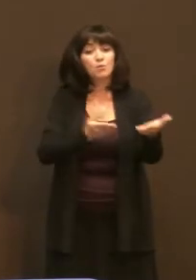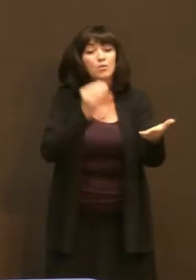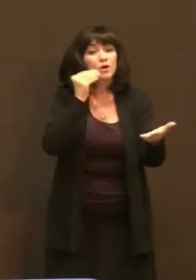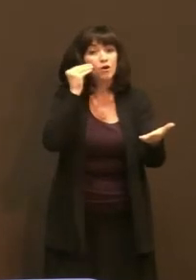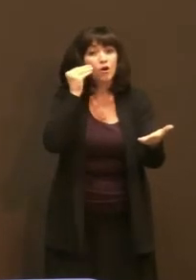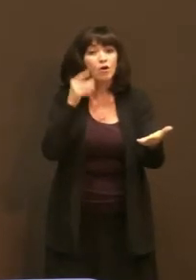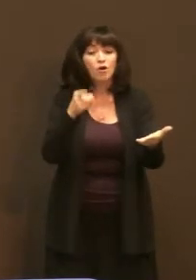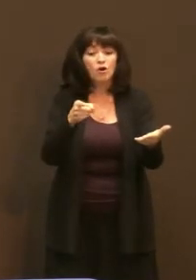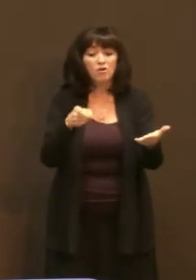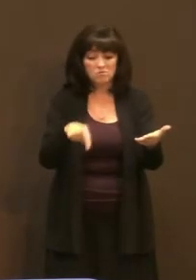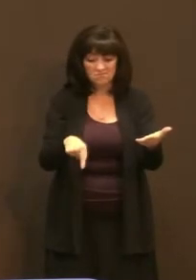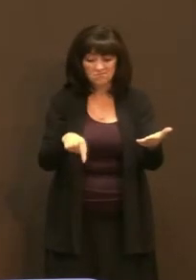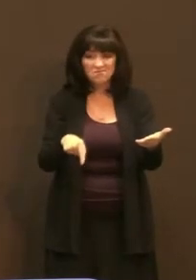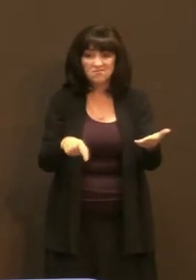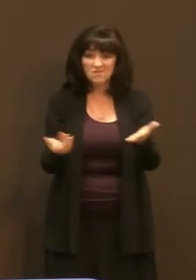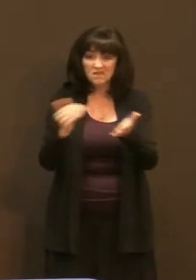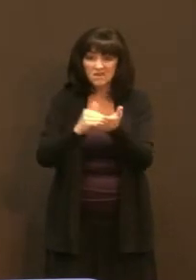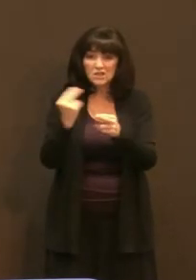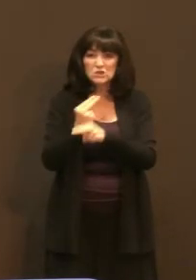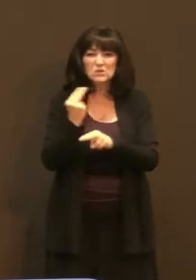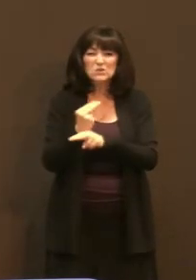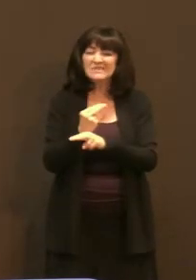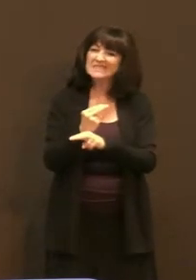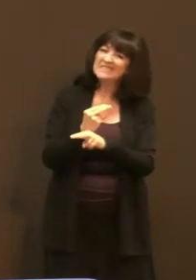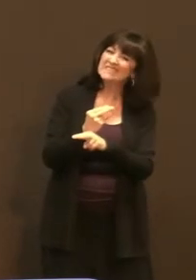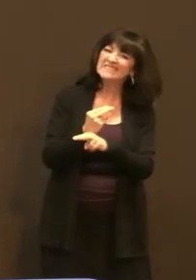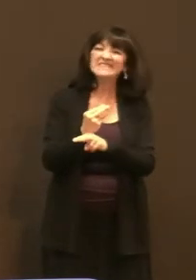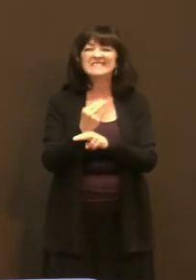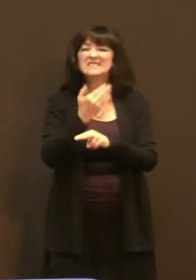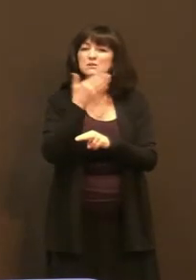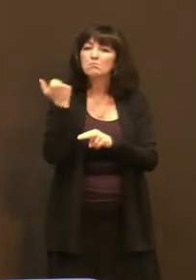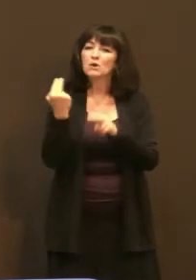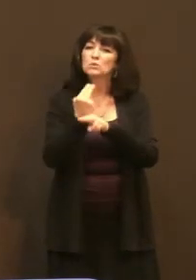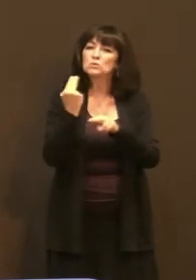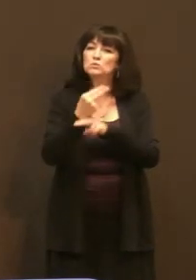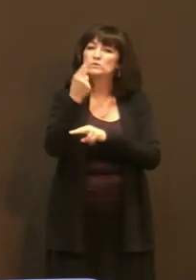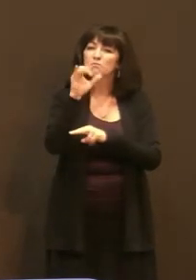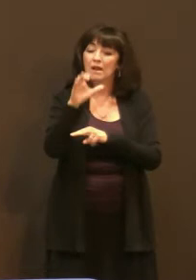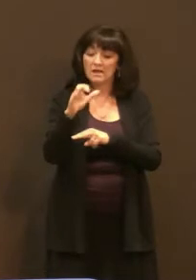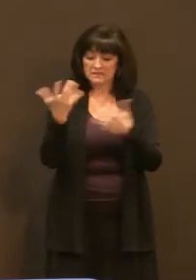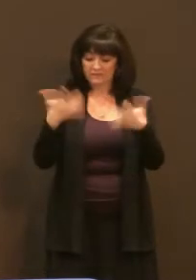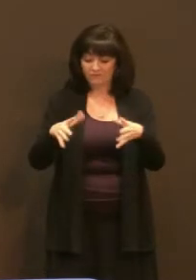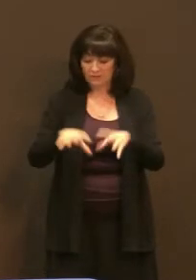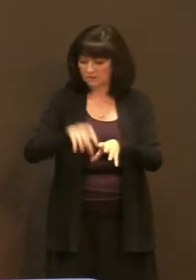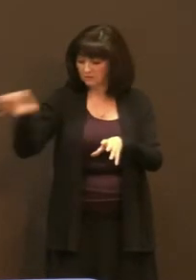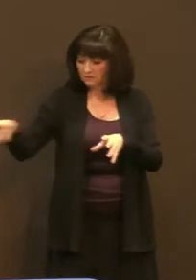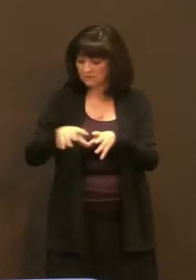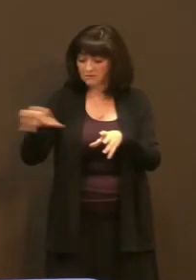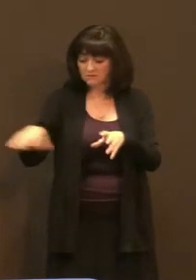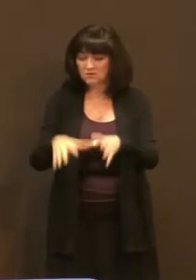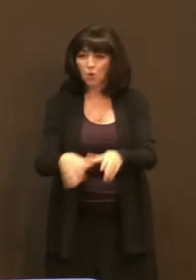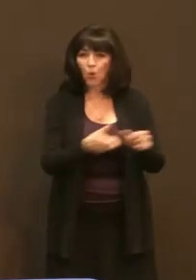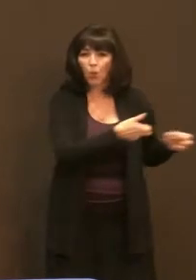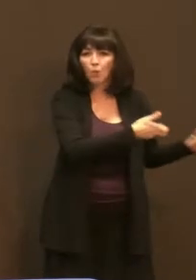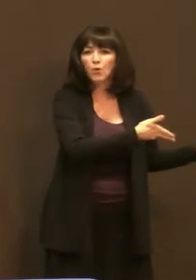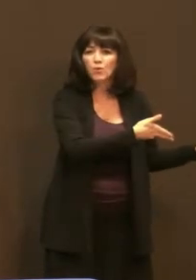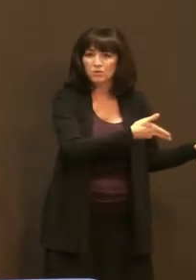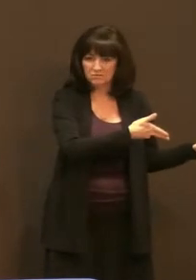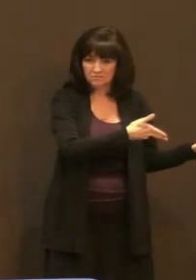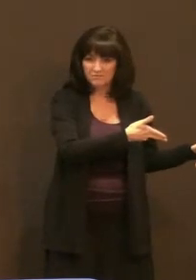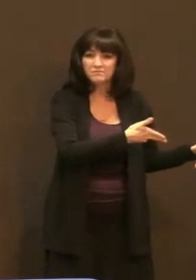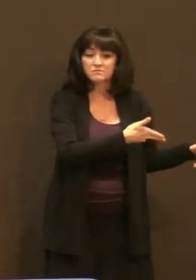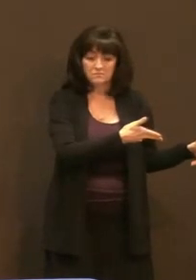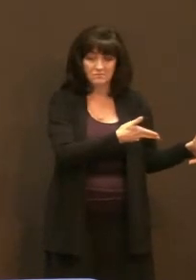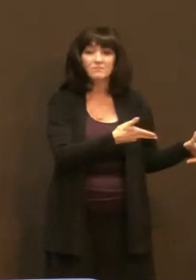be a bad time to use those throwaway bags. So again, when you leave the store, make sure you hand sanitize